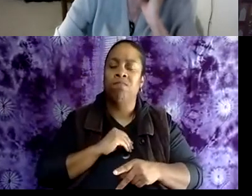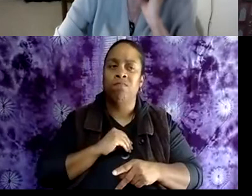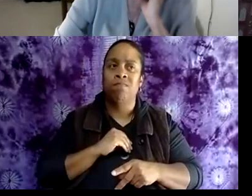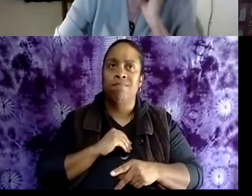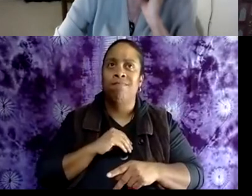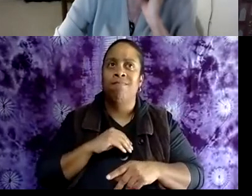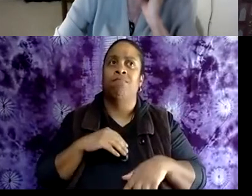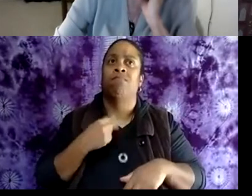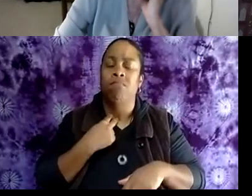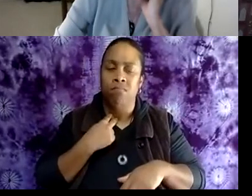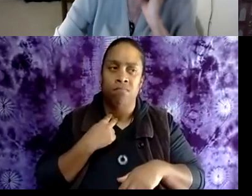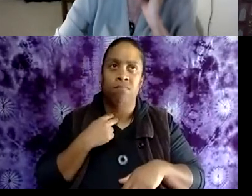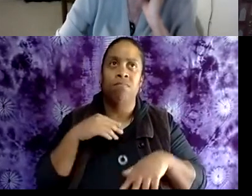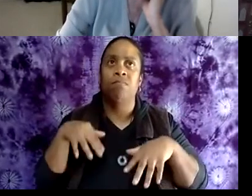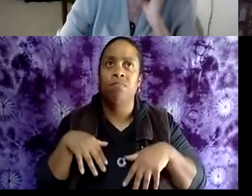and